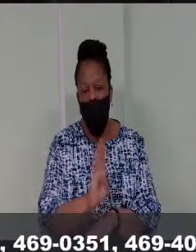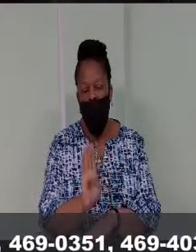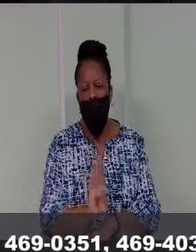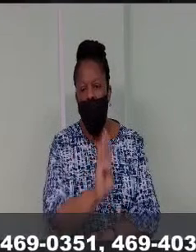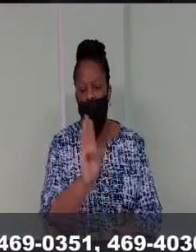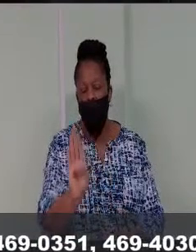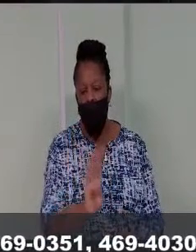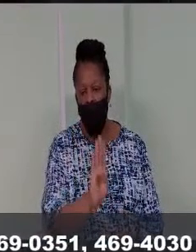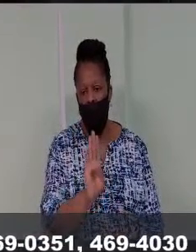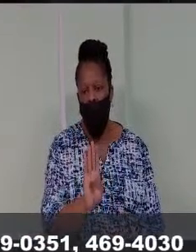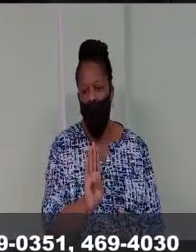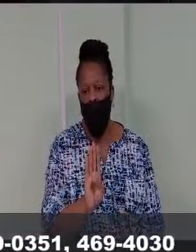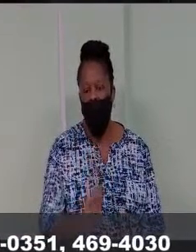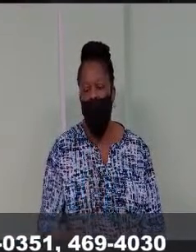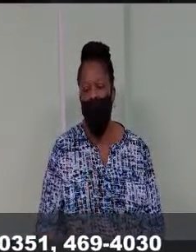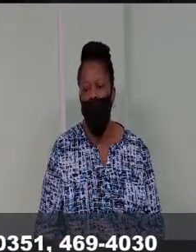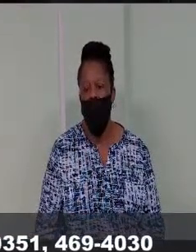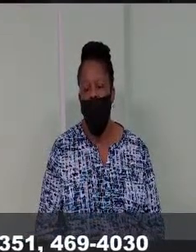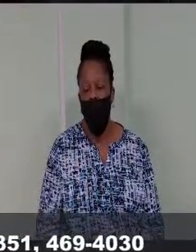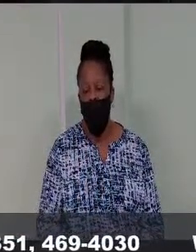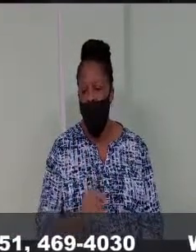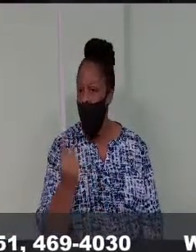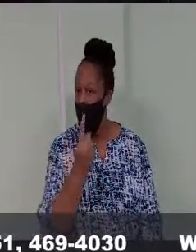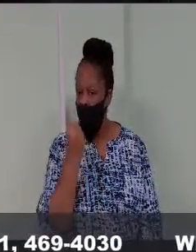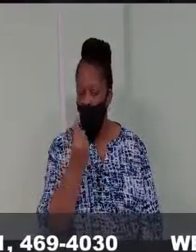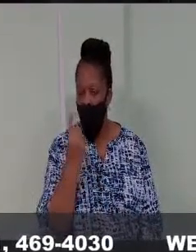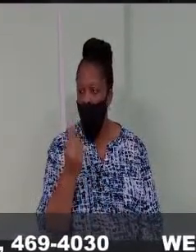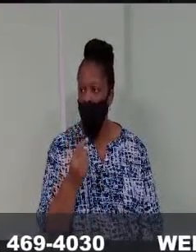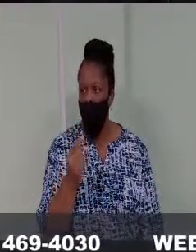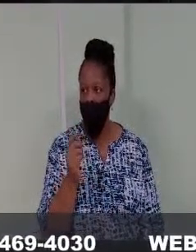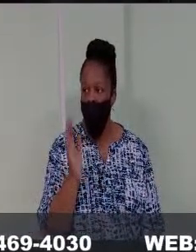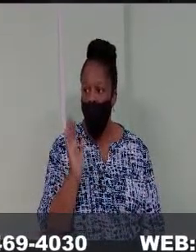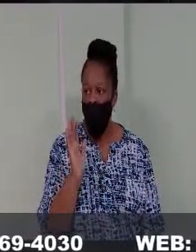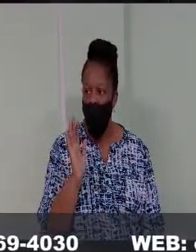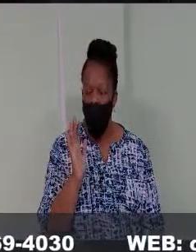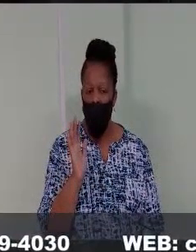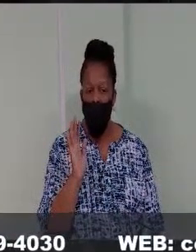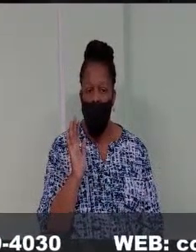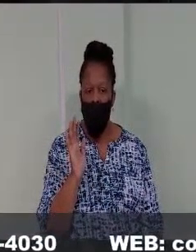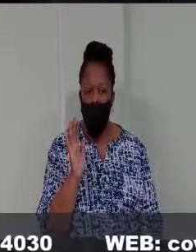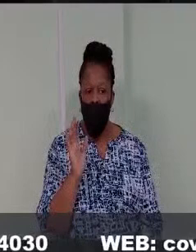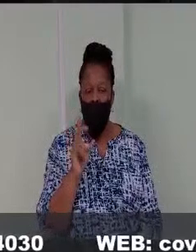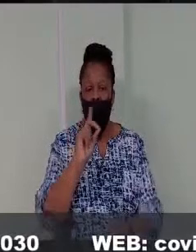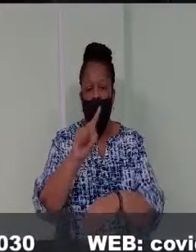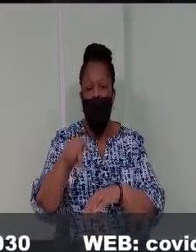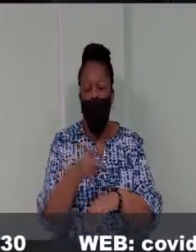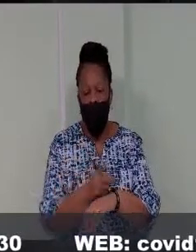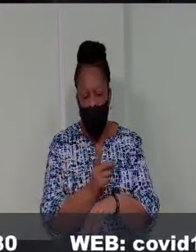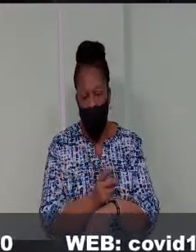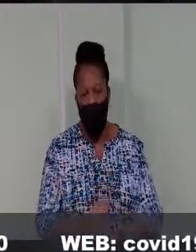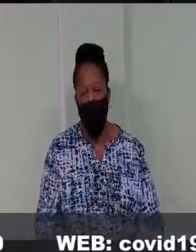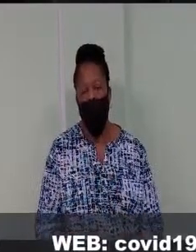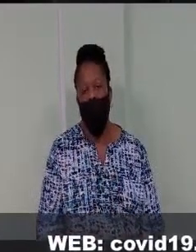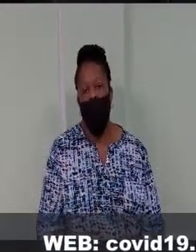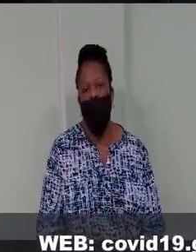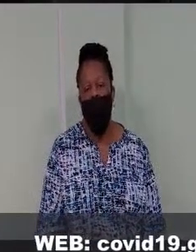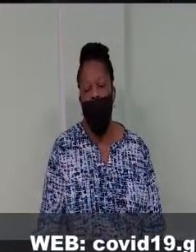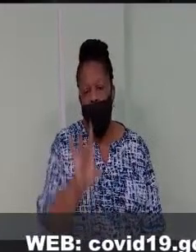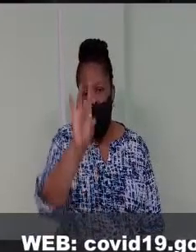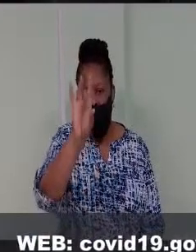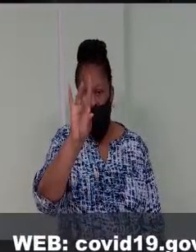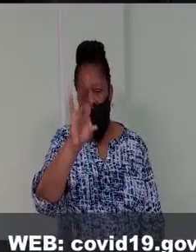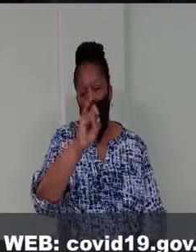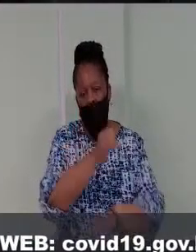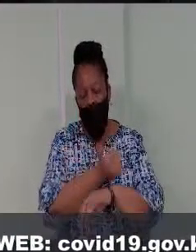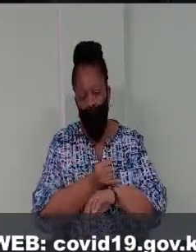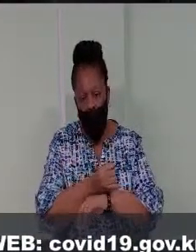Barbados and Barbados. All right, so those are it's really 8. Dominica, right, those are the 8